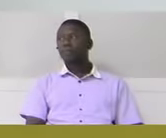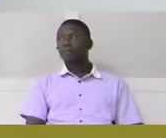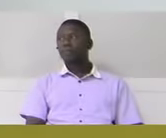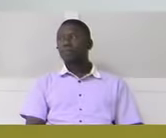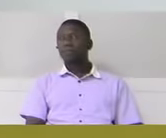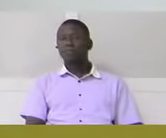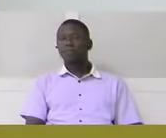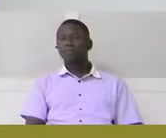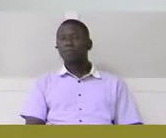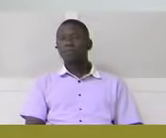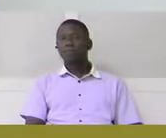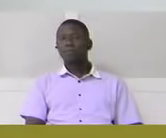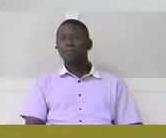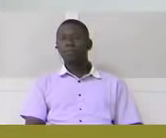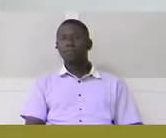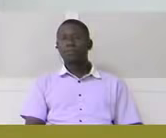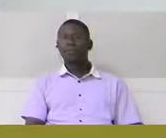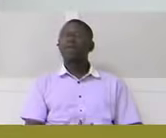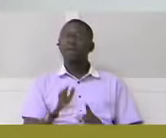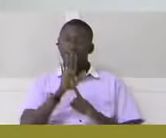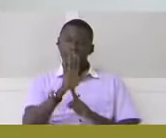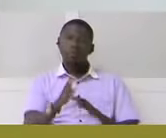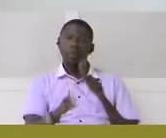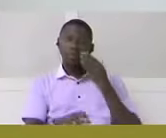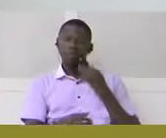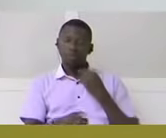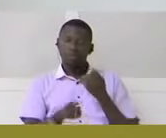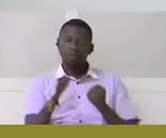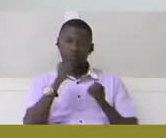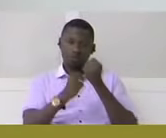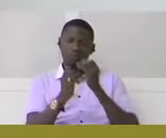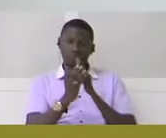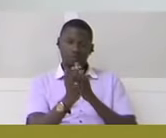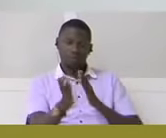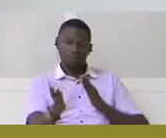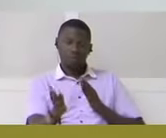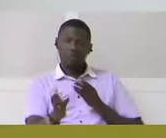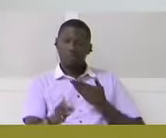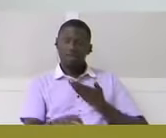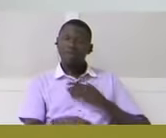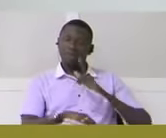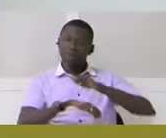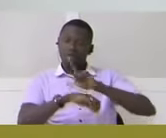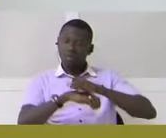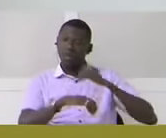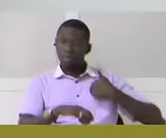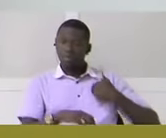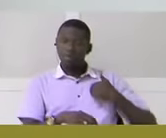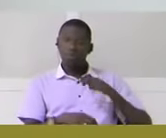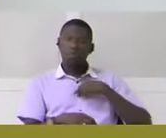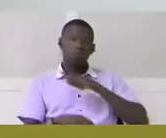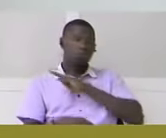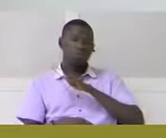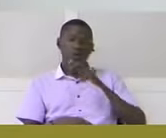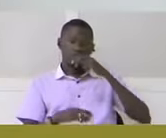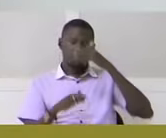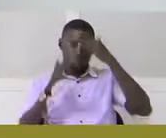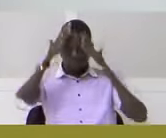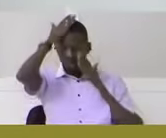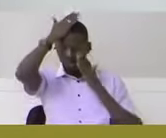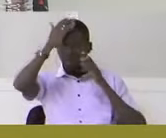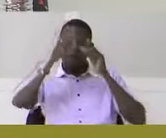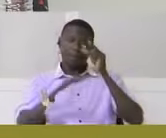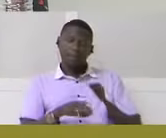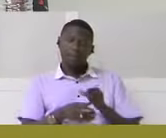When you come to the convoy, we have civilians who are very good and they have never got accident before. Ni na ra convoy ora Carola. Nga